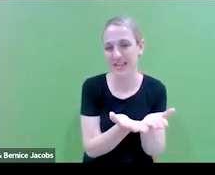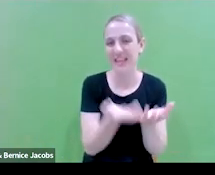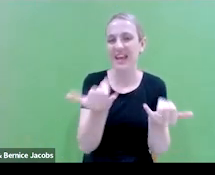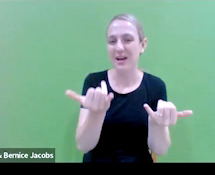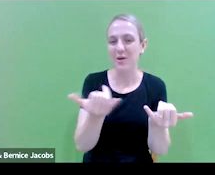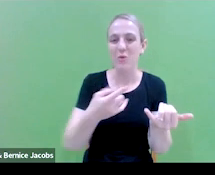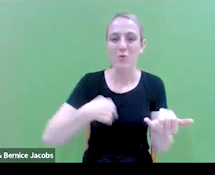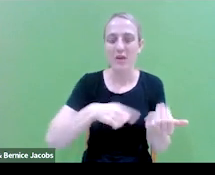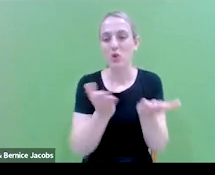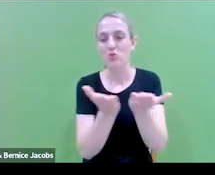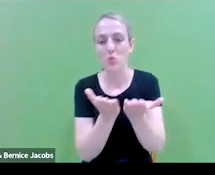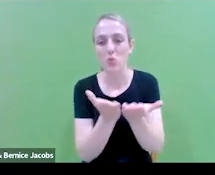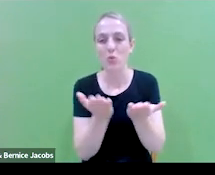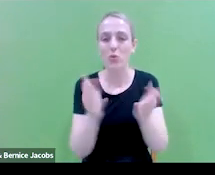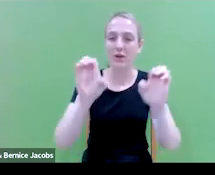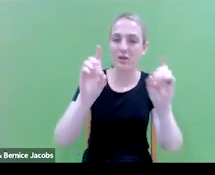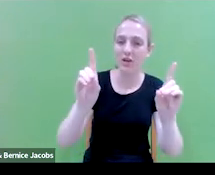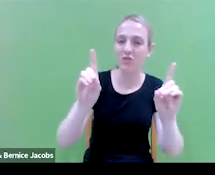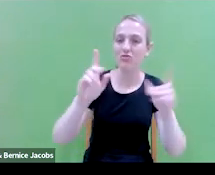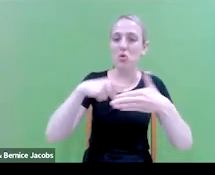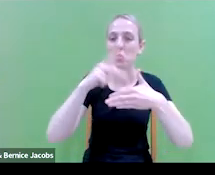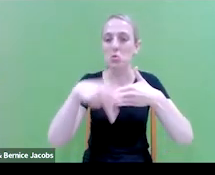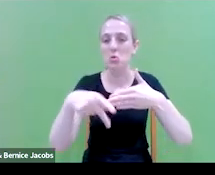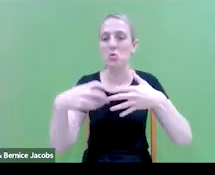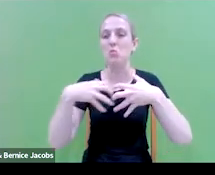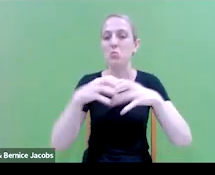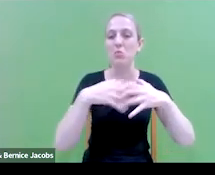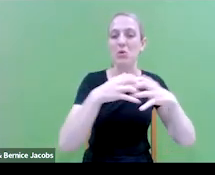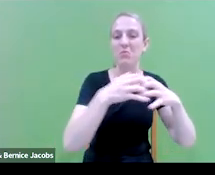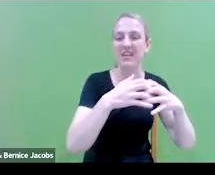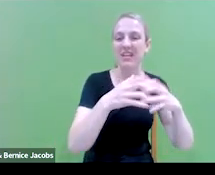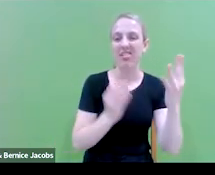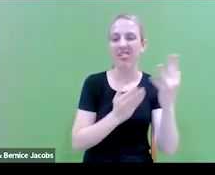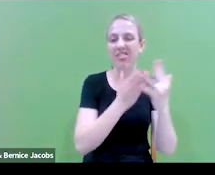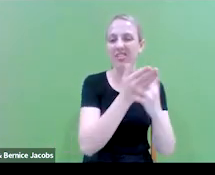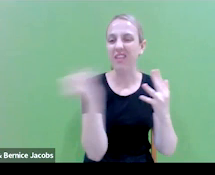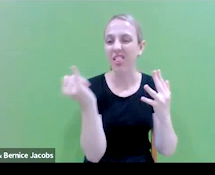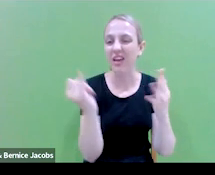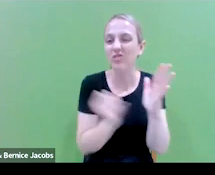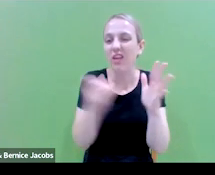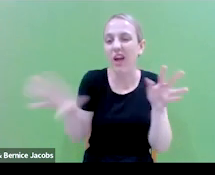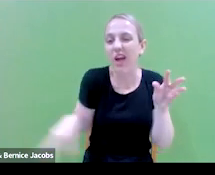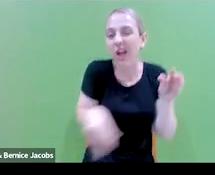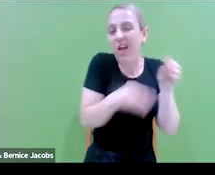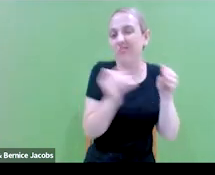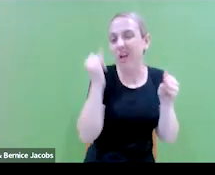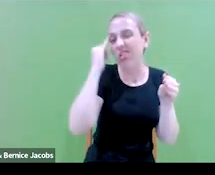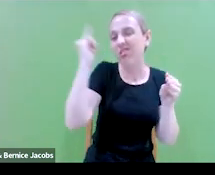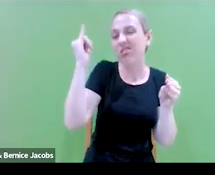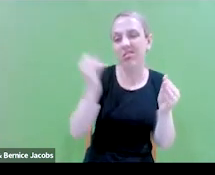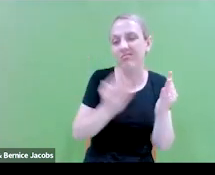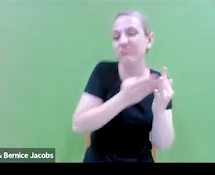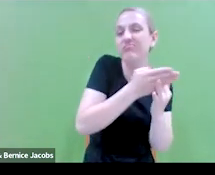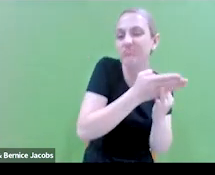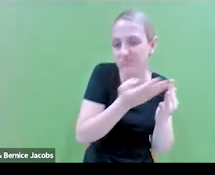out schools and education programs, it's not an added feature for teachers to be able to